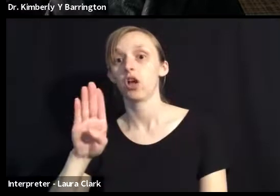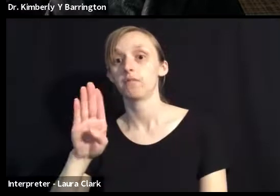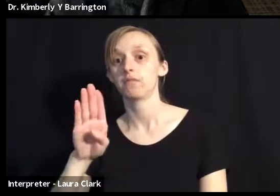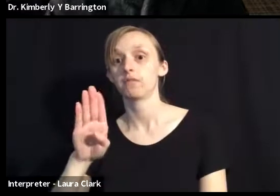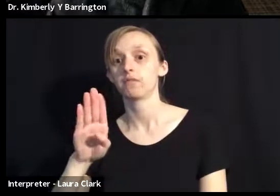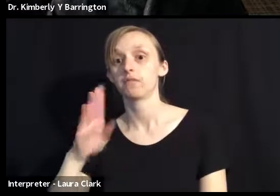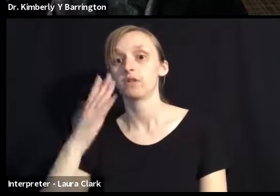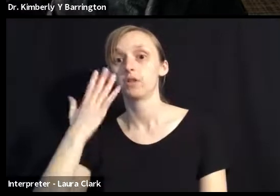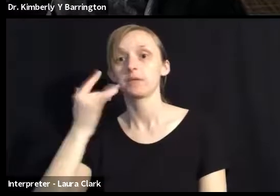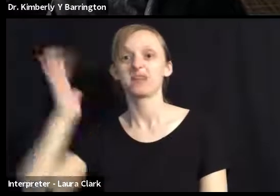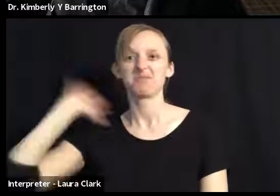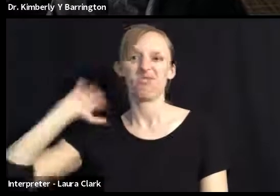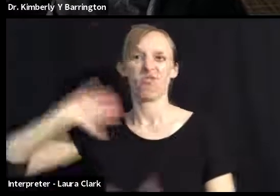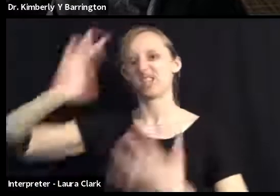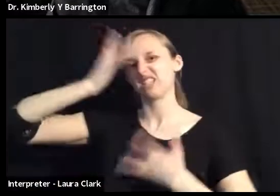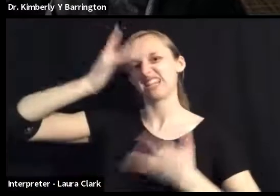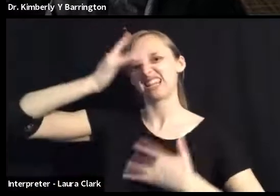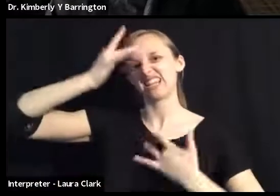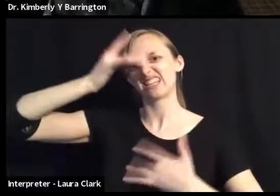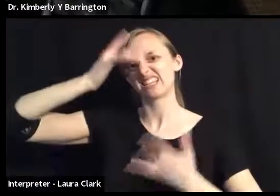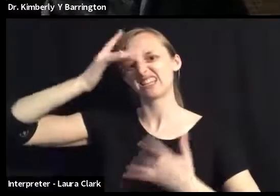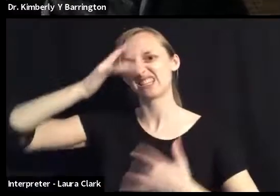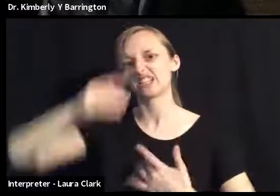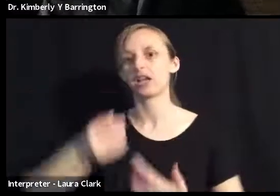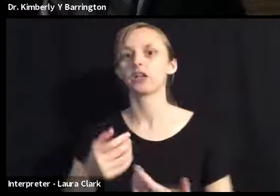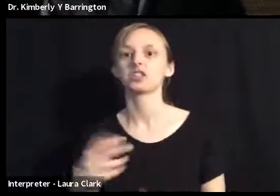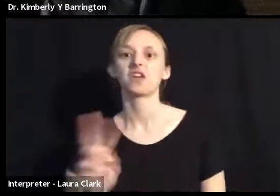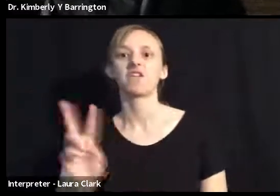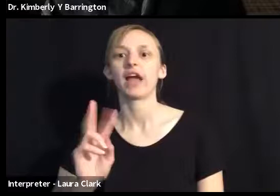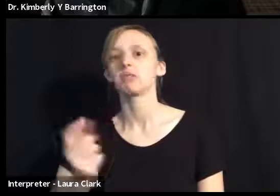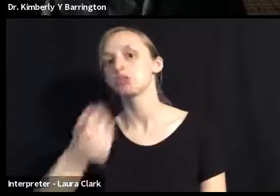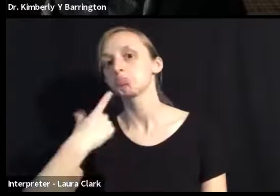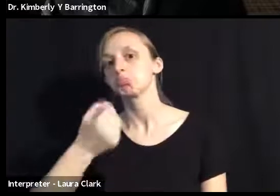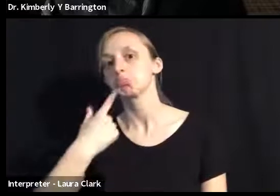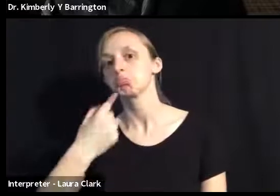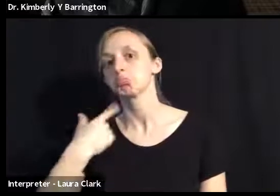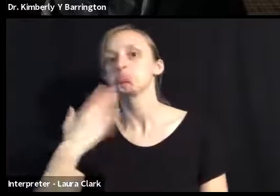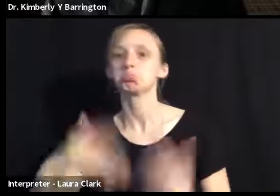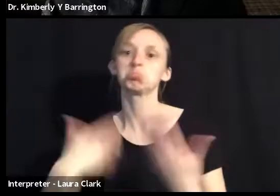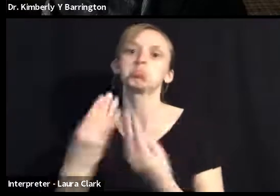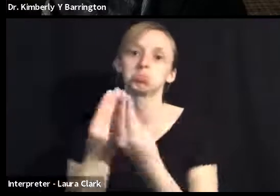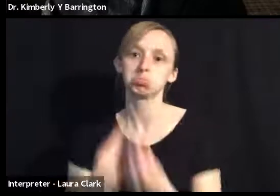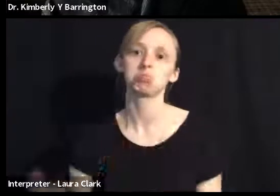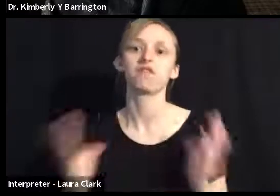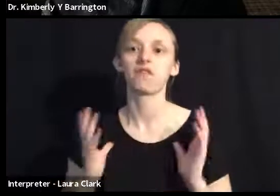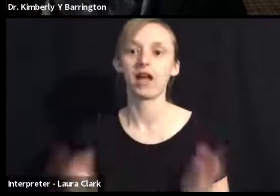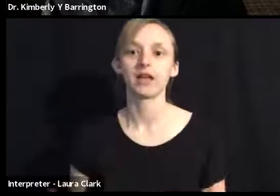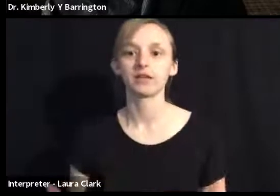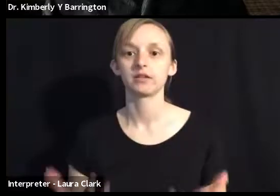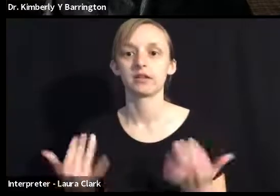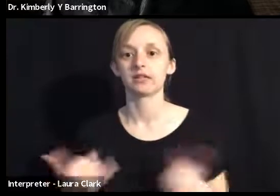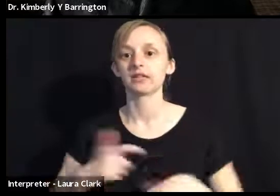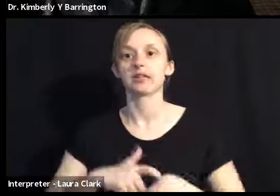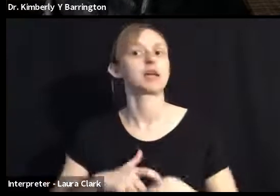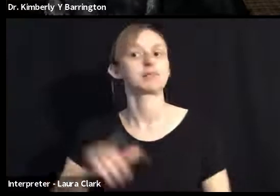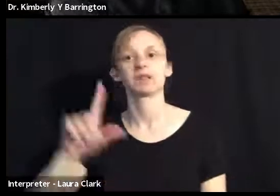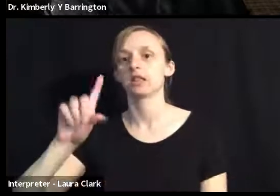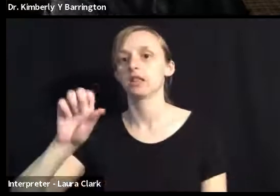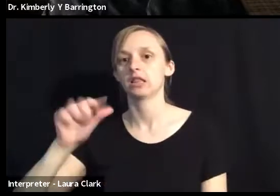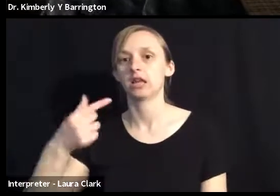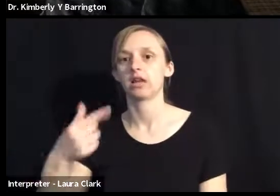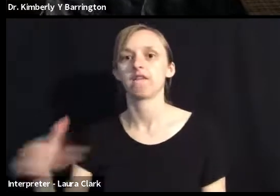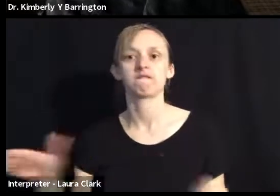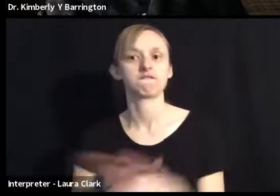I've dealt with, I just go pop vitamins and everything be fine. But this time, my legs were completely numb and a